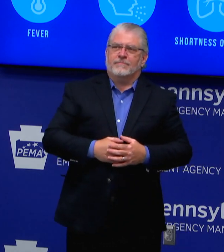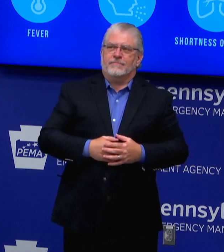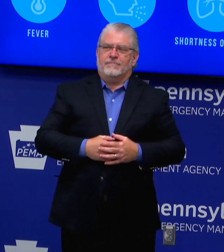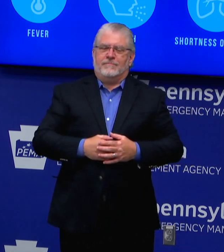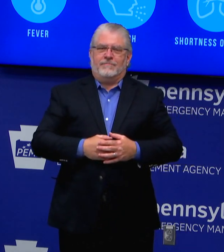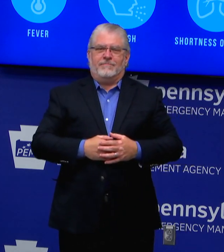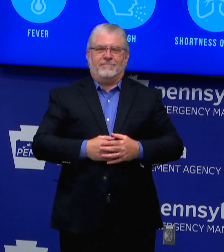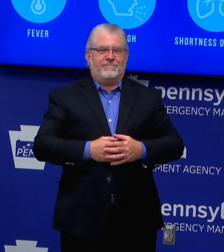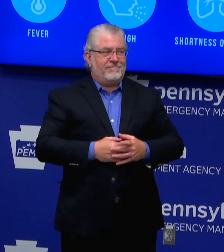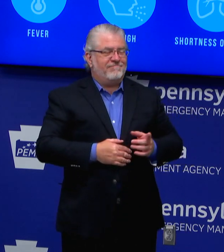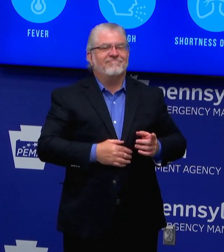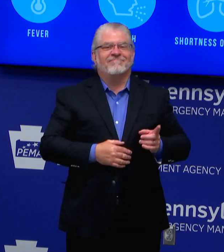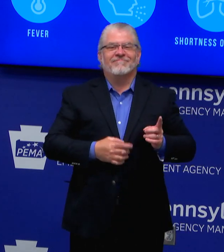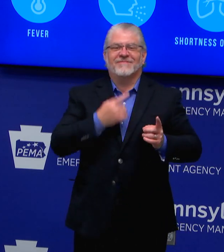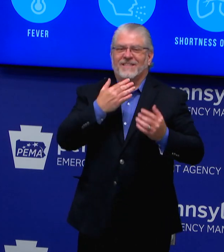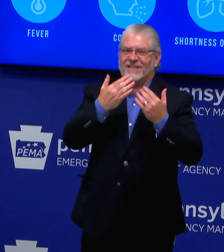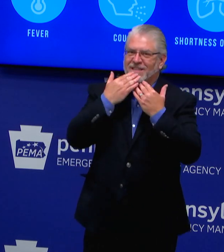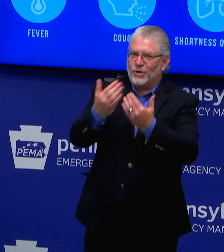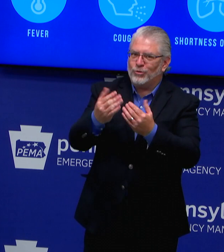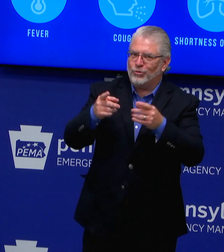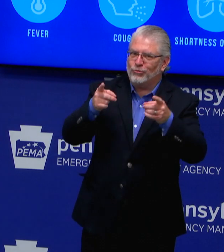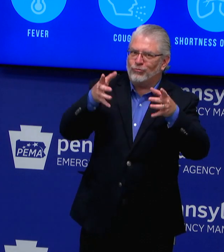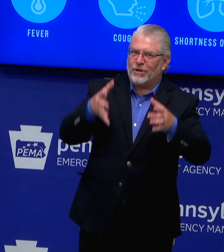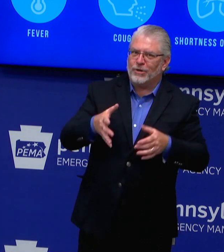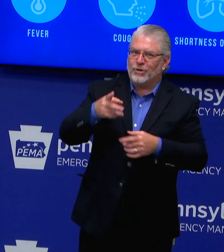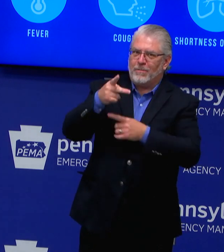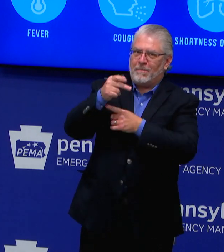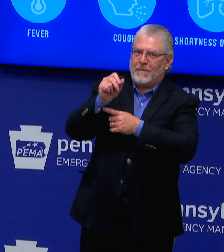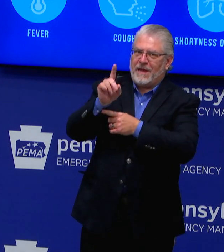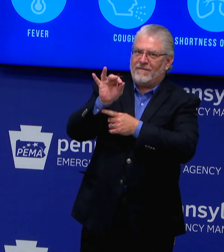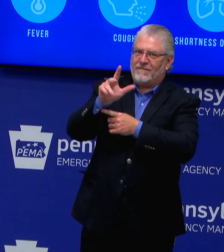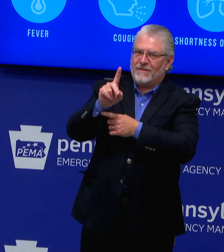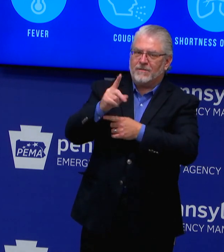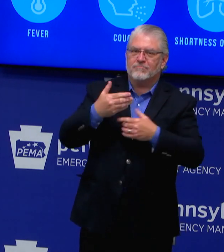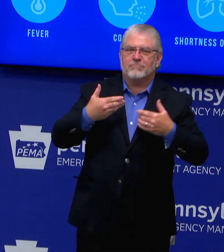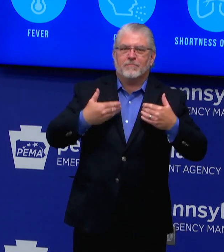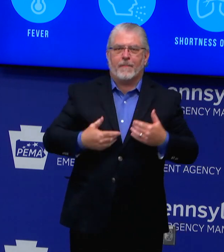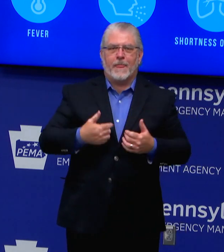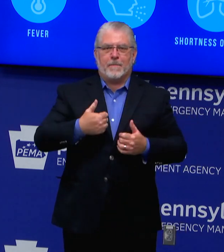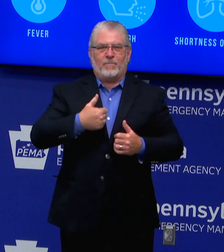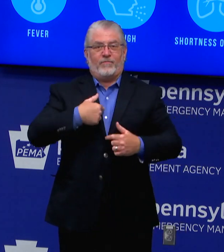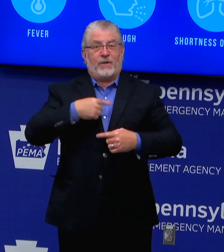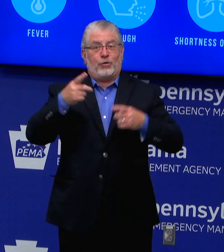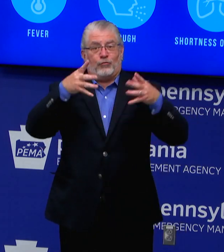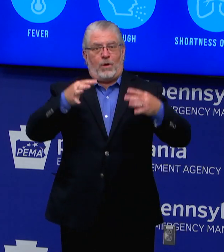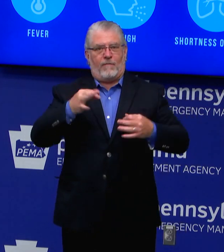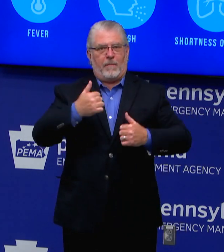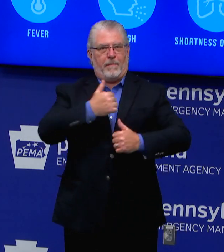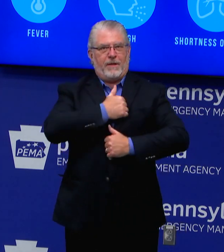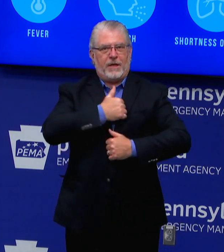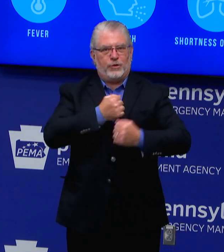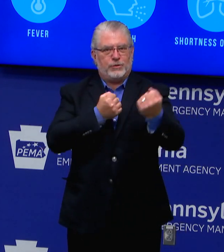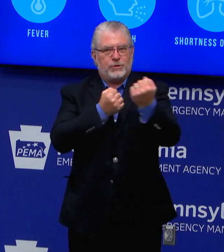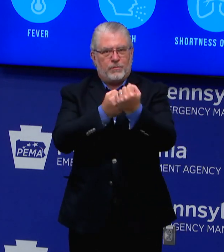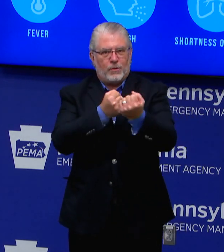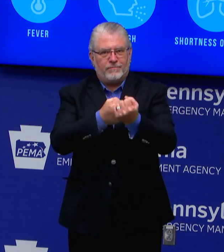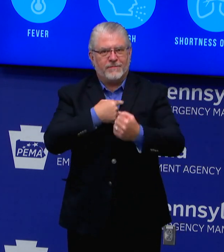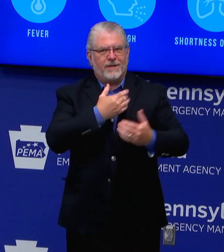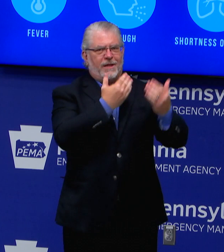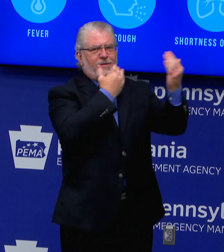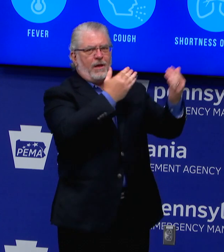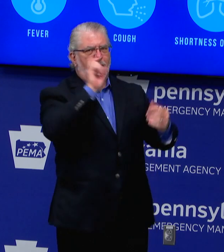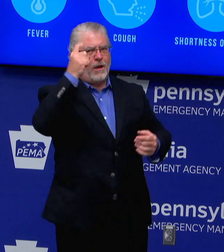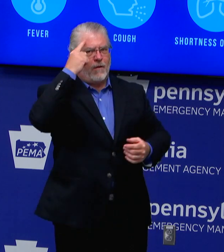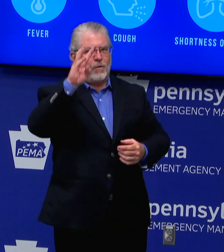Thank you, Director Padfield. Again, I'm Colonel Frank Montgomery. I'm the Director of Military Support for the Commonwealth. I'd like to thank Governor Wolf and his